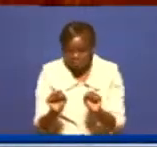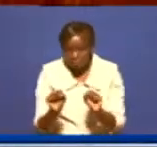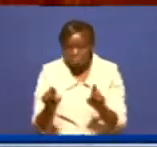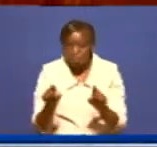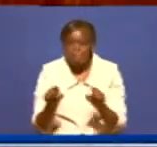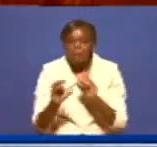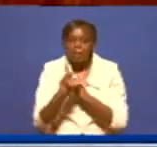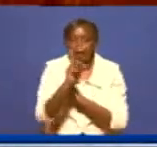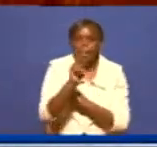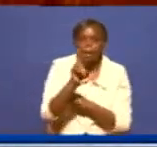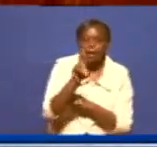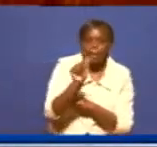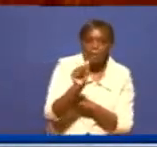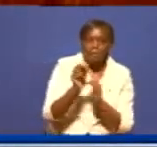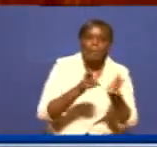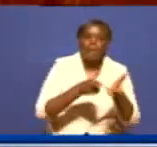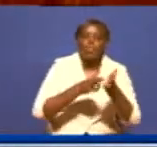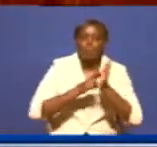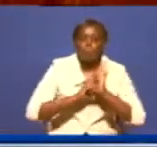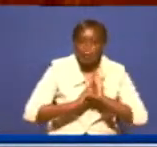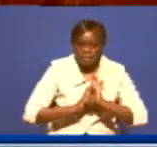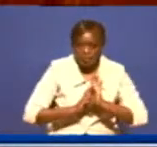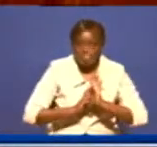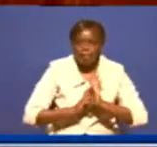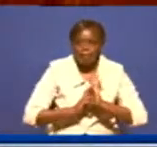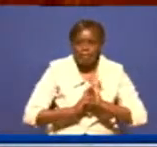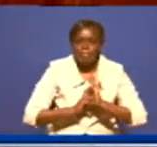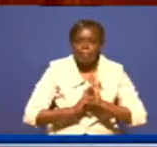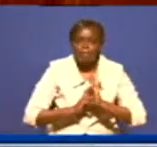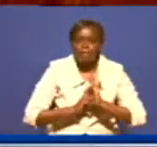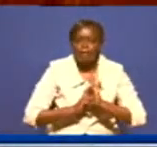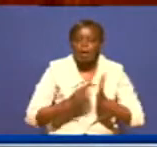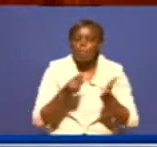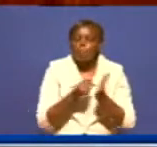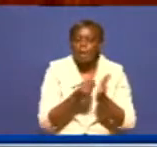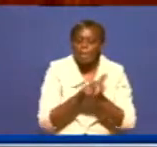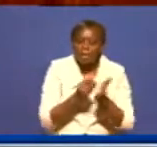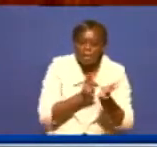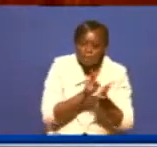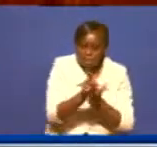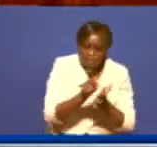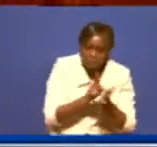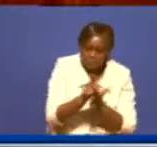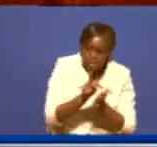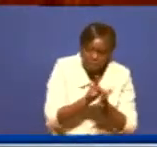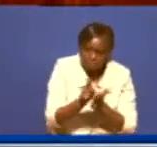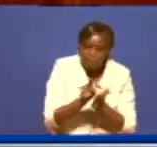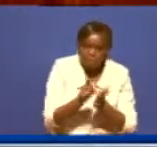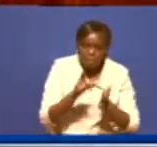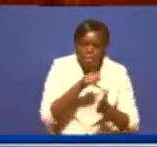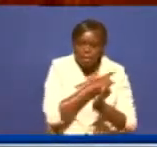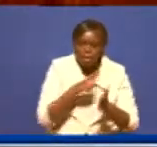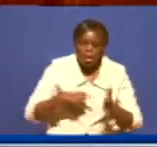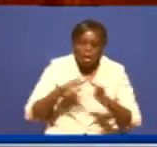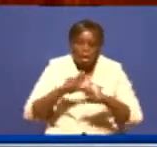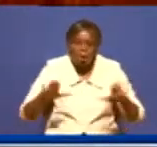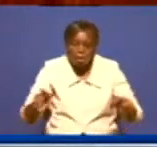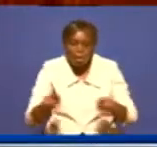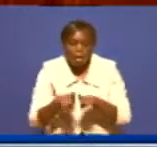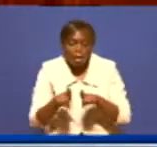KRA now requires a certain amount of money to be paid by the landlord as a